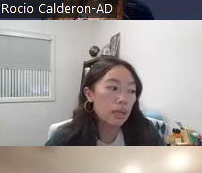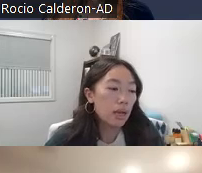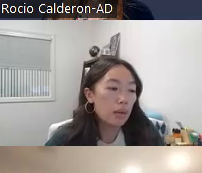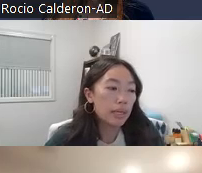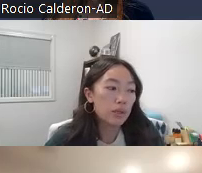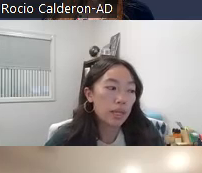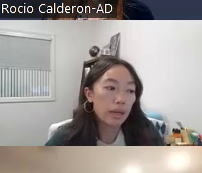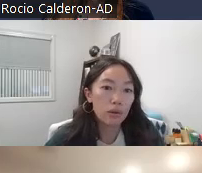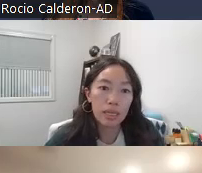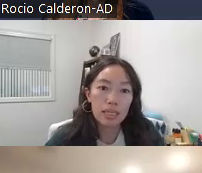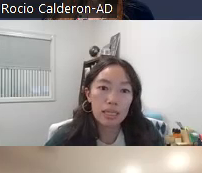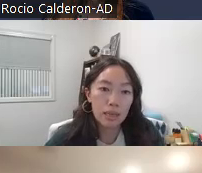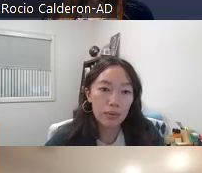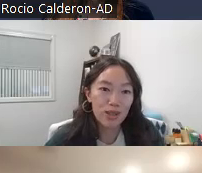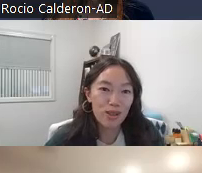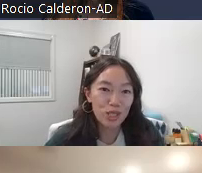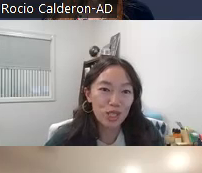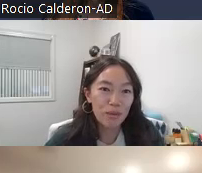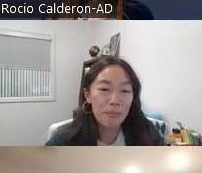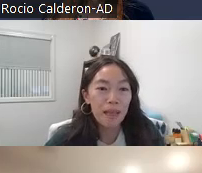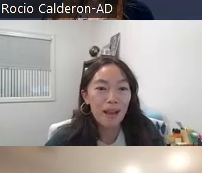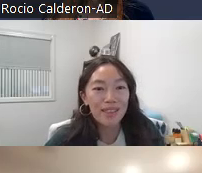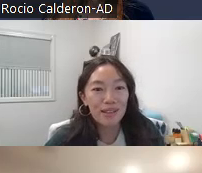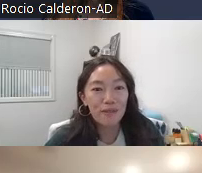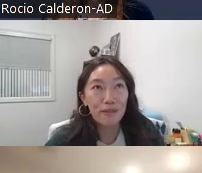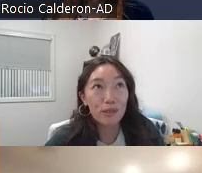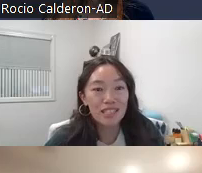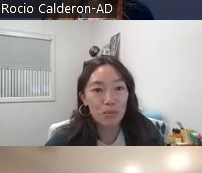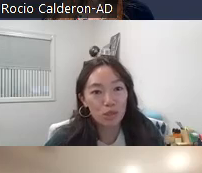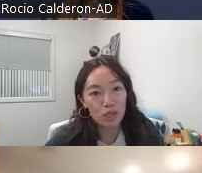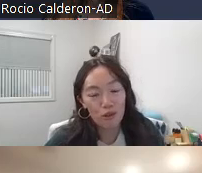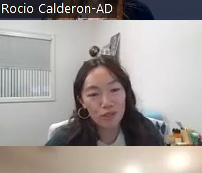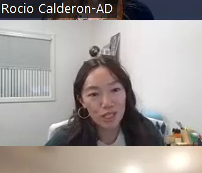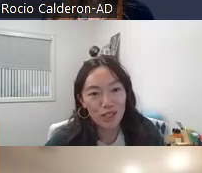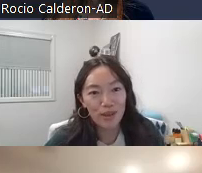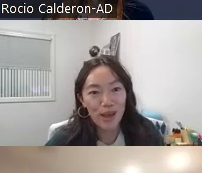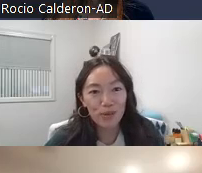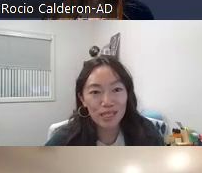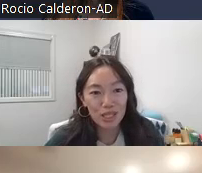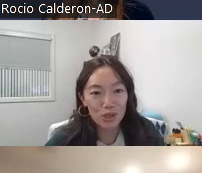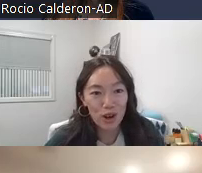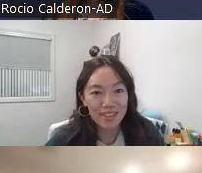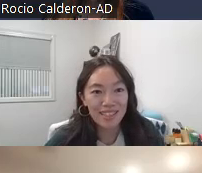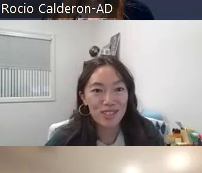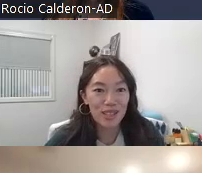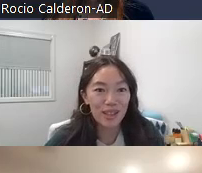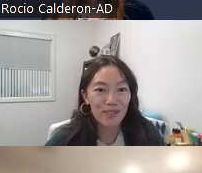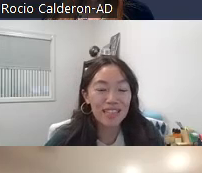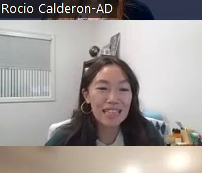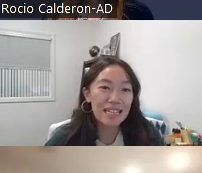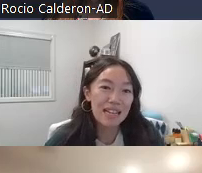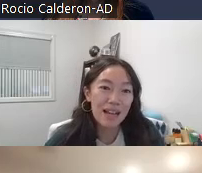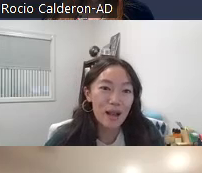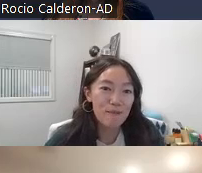locally. And so they are looking to test out the technology. I think really similar to the conversation that we had related to trucks and just kind